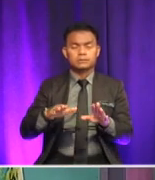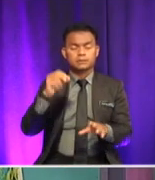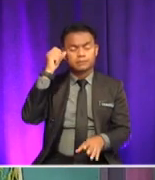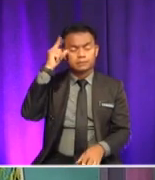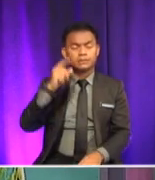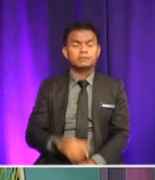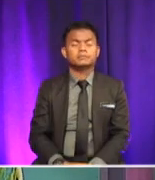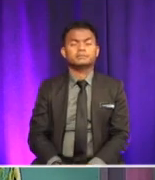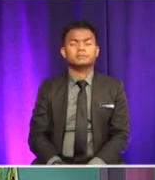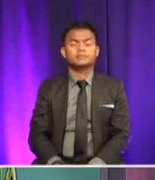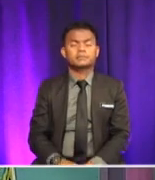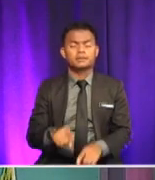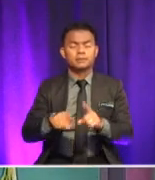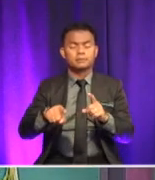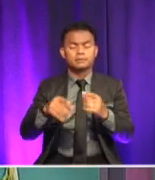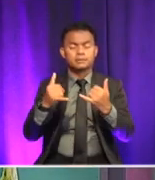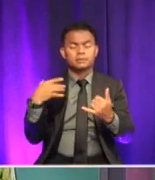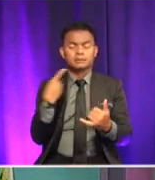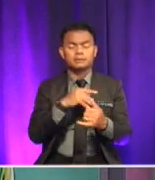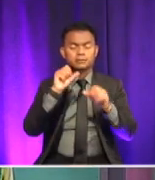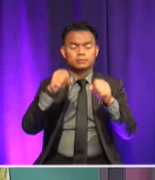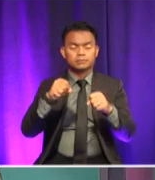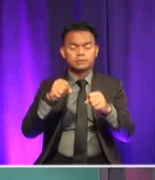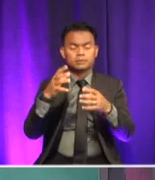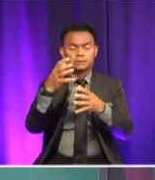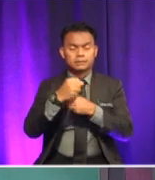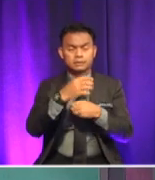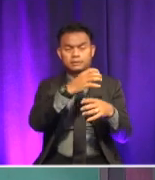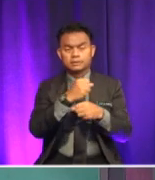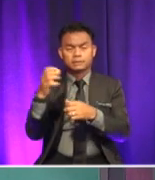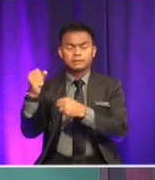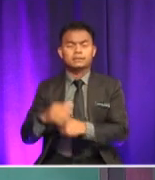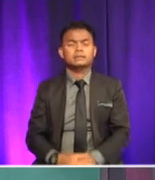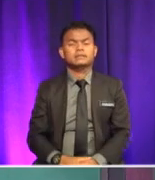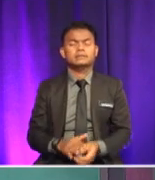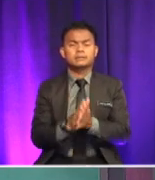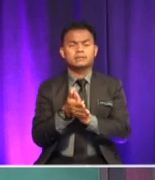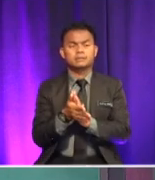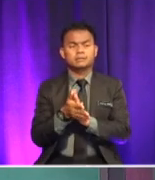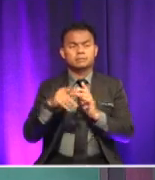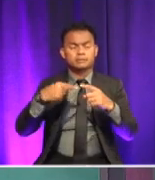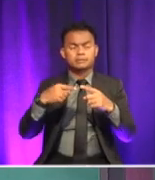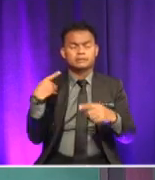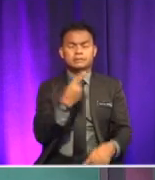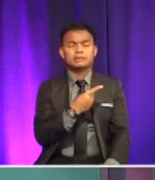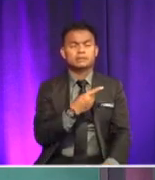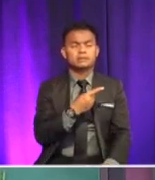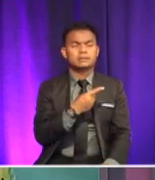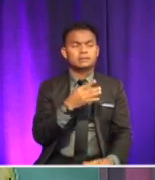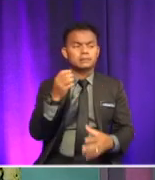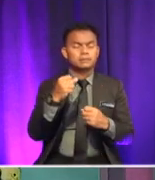again and again and again. Okay? Okay. So all of this, and yet, when they're bombarding her, he needs to sound